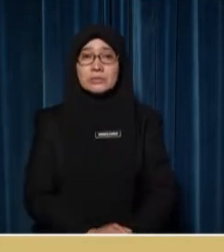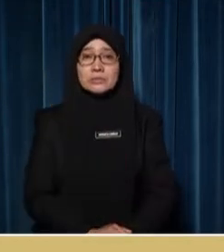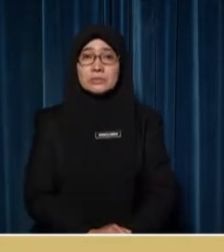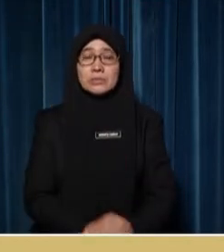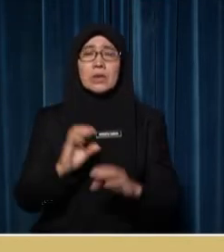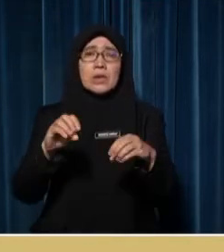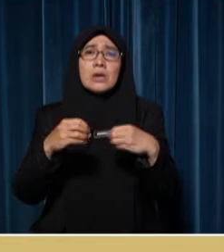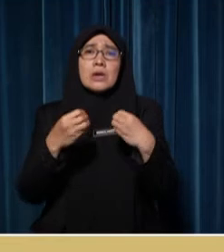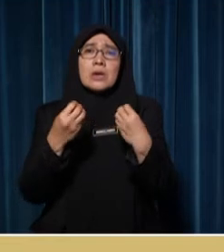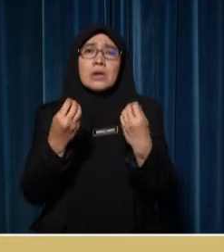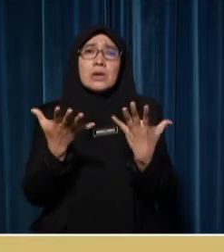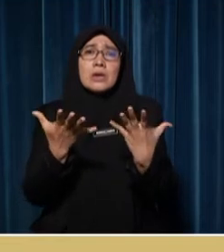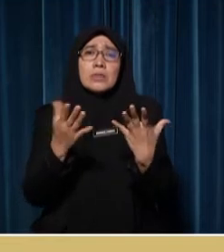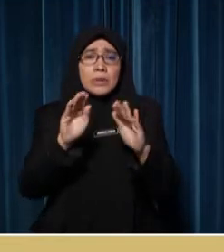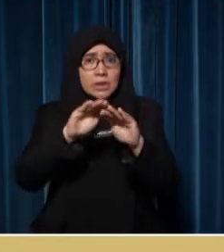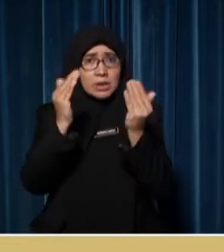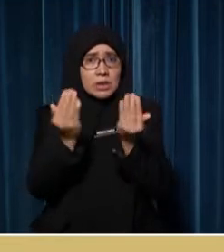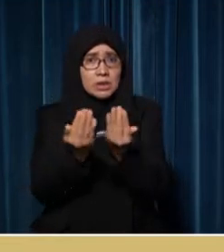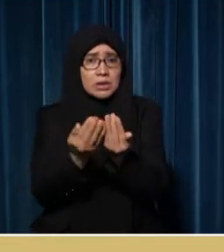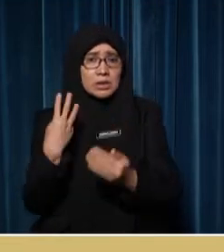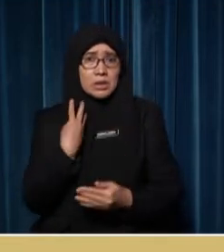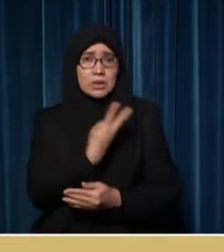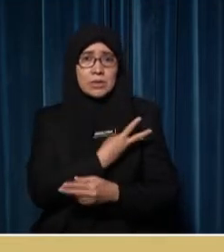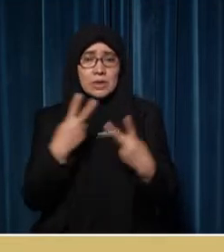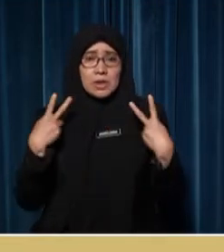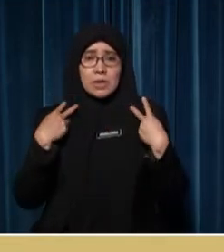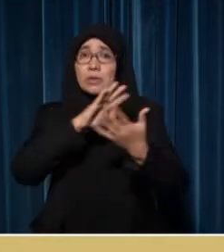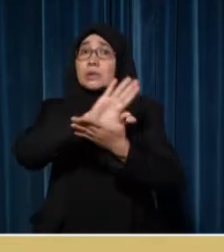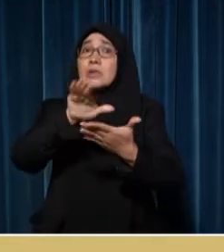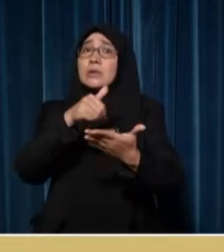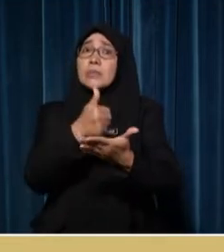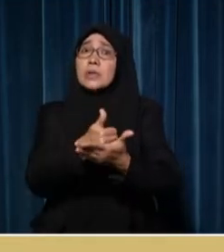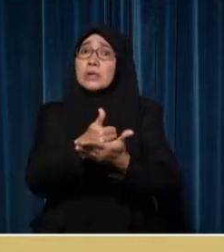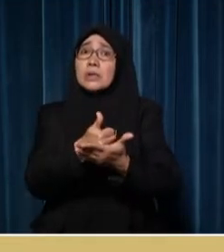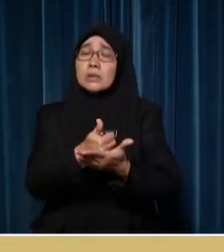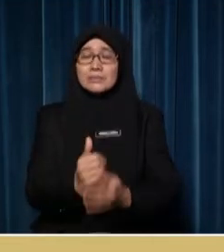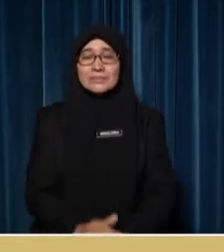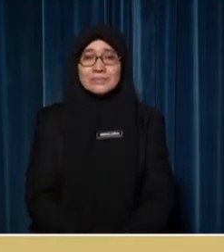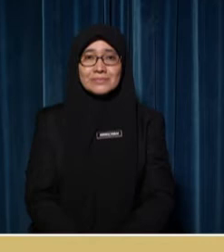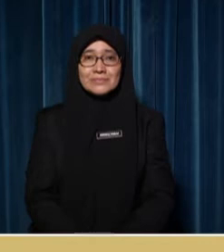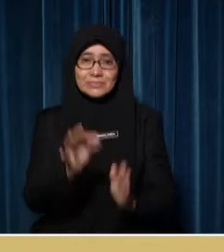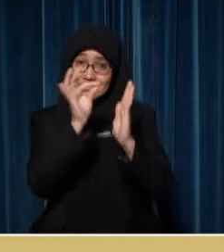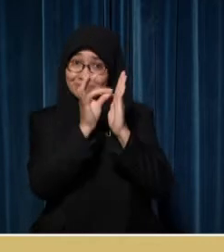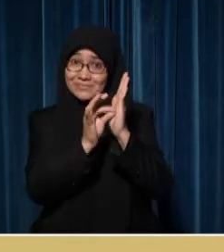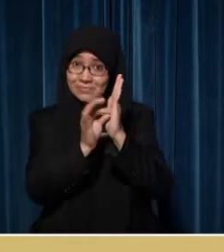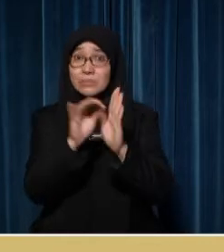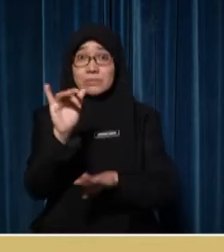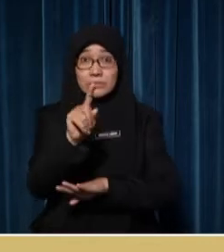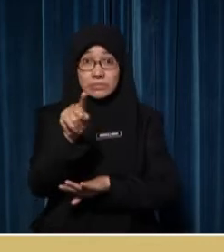How many balls do we have all together? Let's count them together.